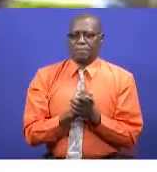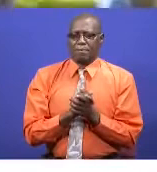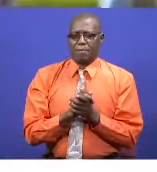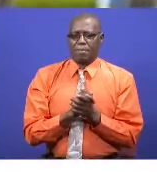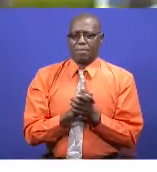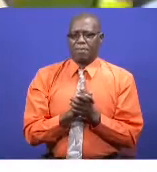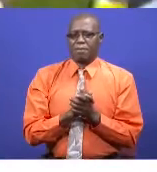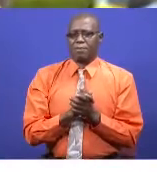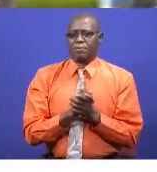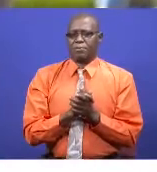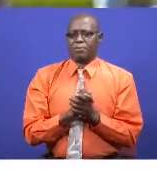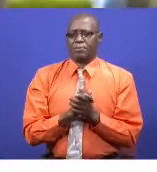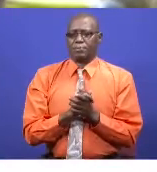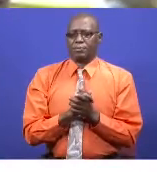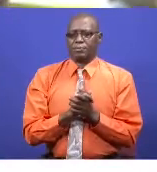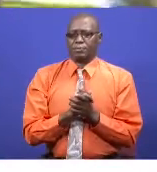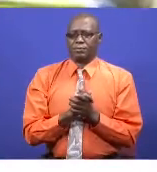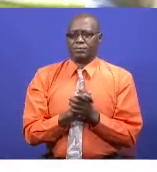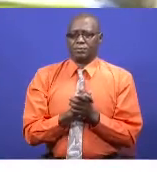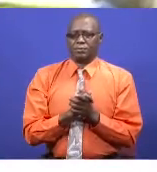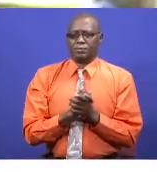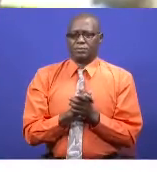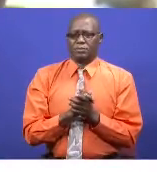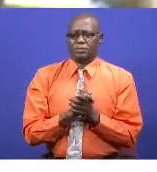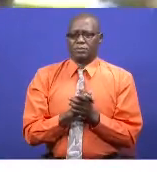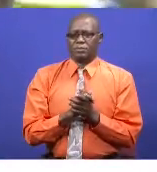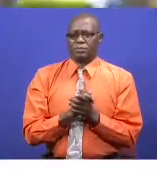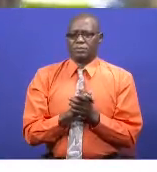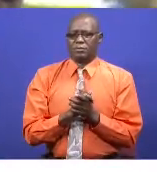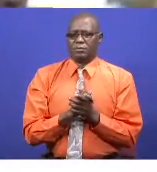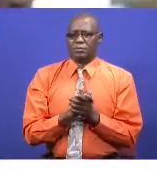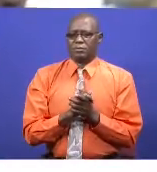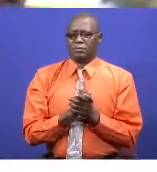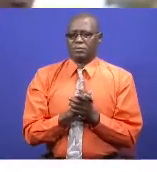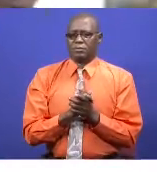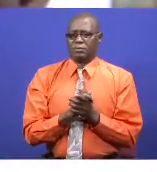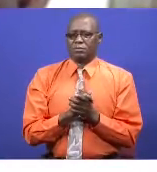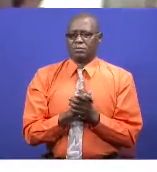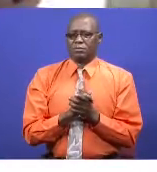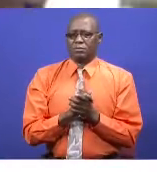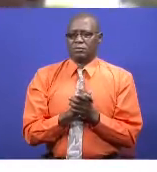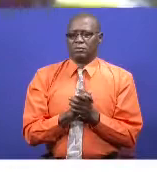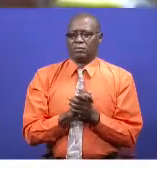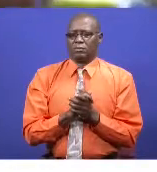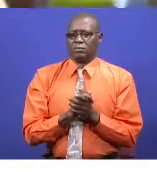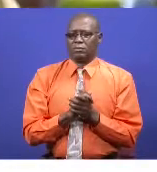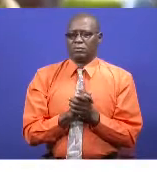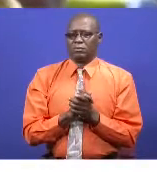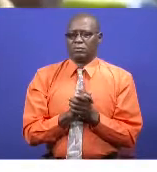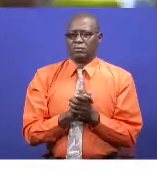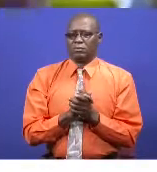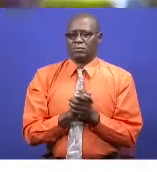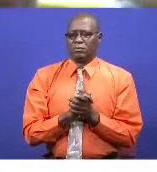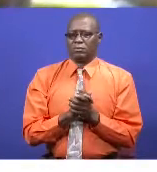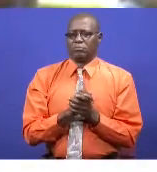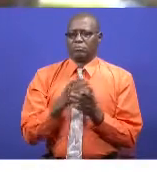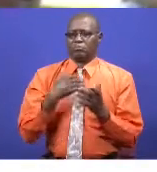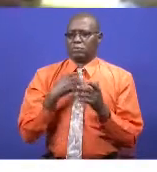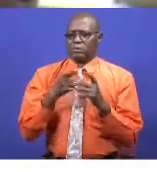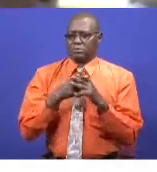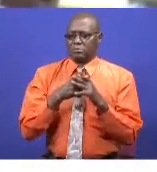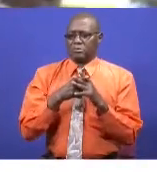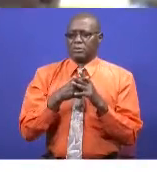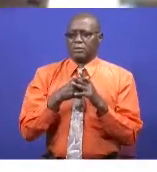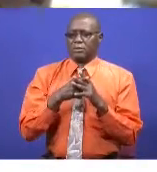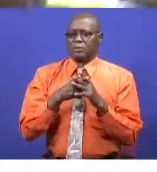which number they use, because I've given them my number. I'll be available for that. But I will not be derailed from campaigning.